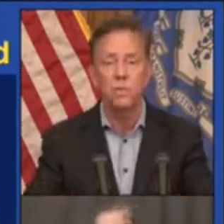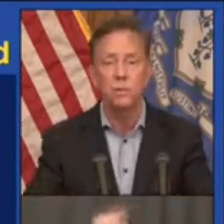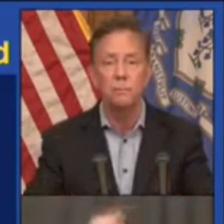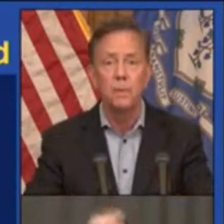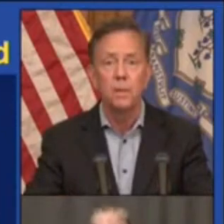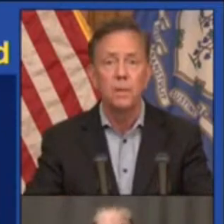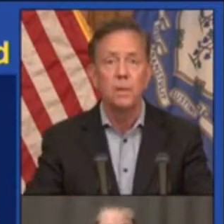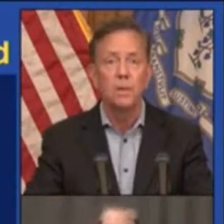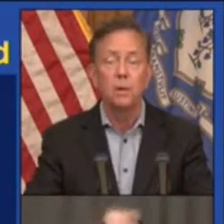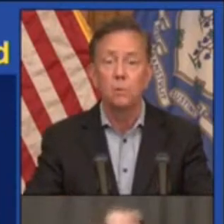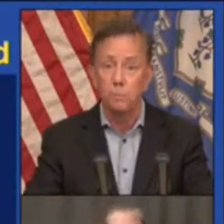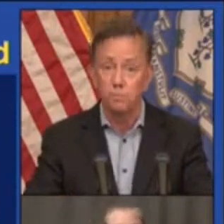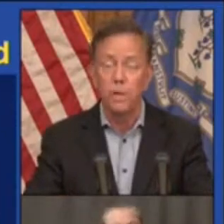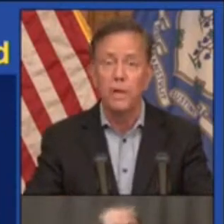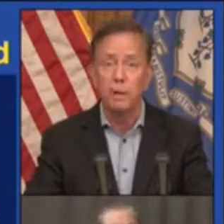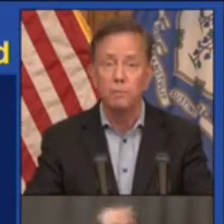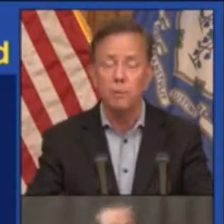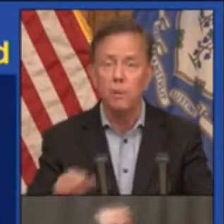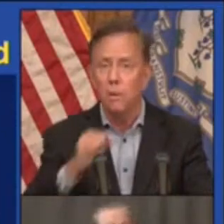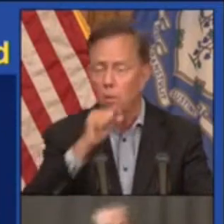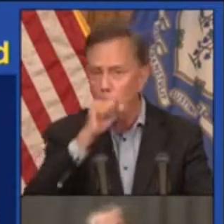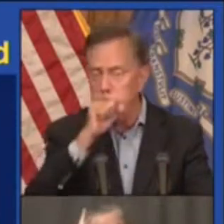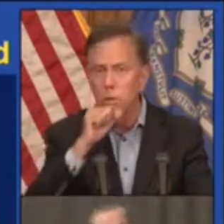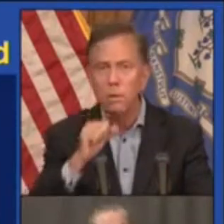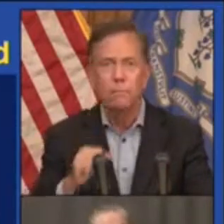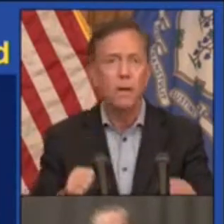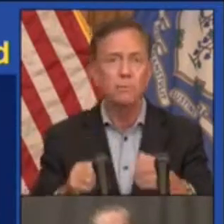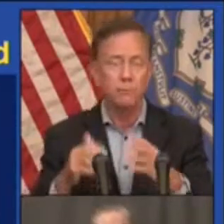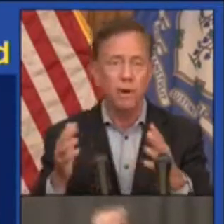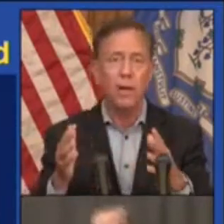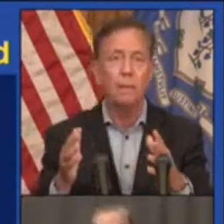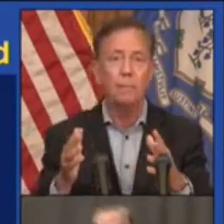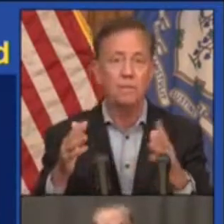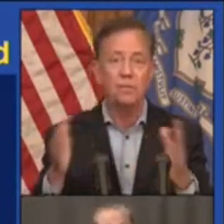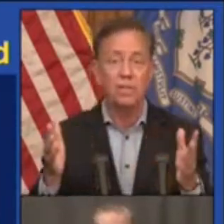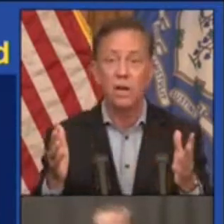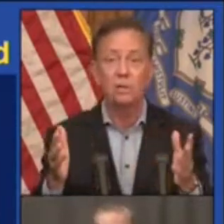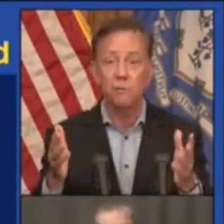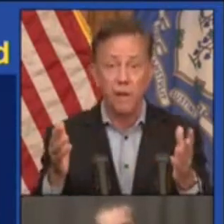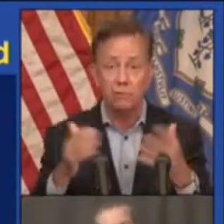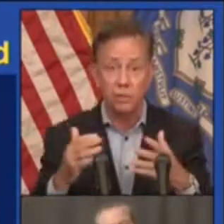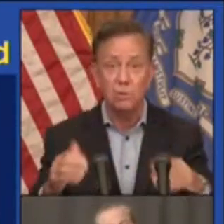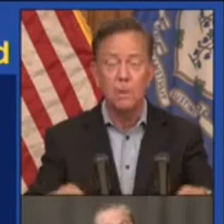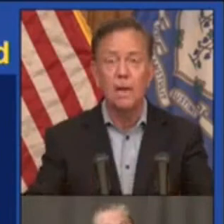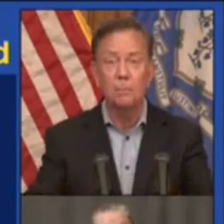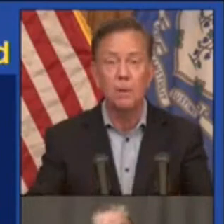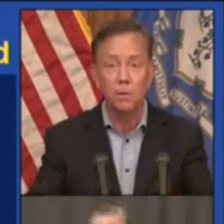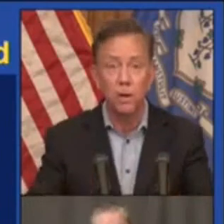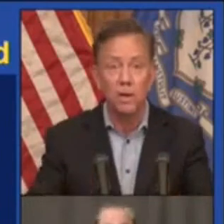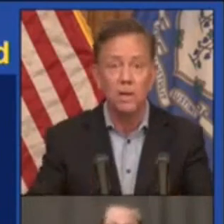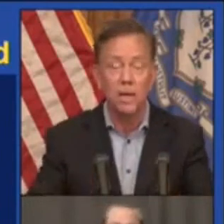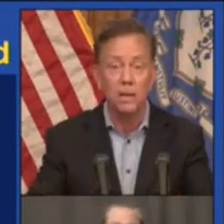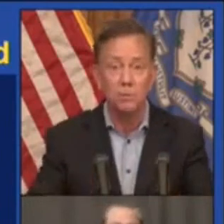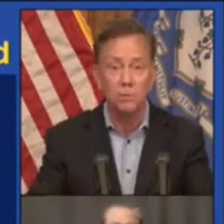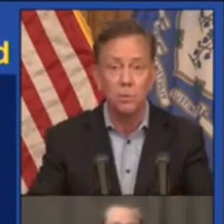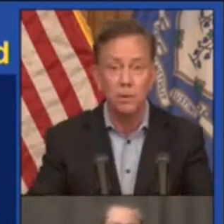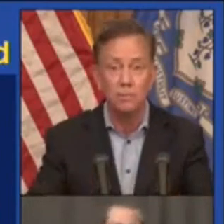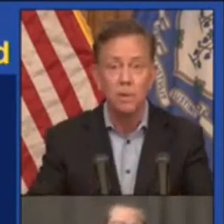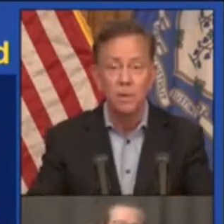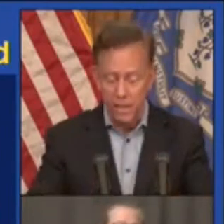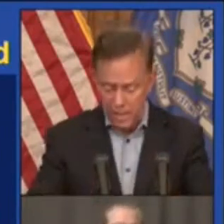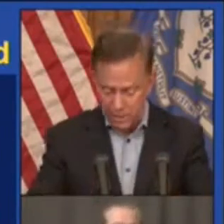is, pretty helpful. I was very happy to see Dr. Fauci was back, by the way, able